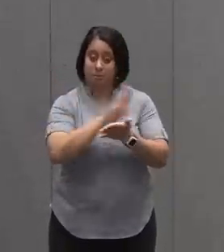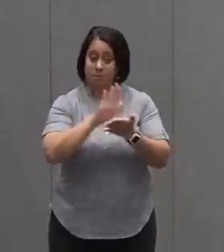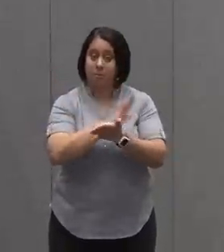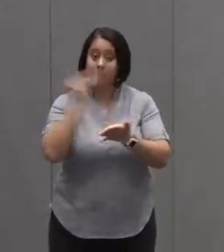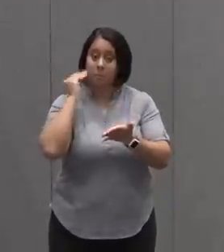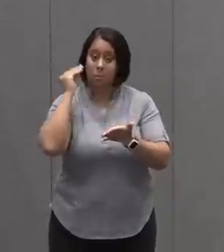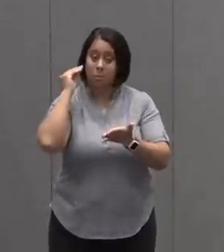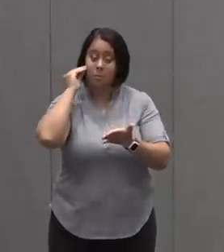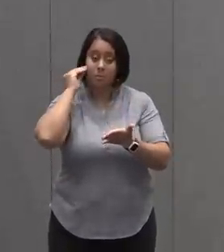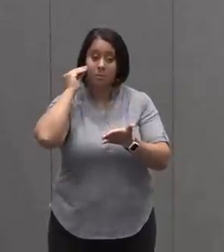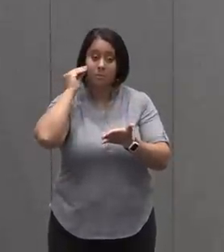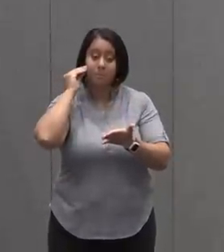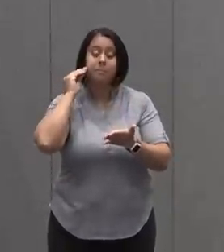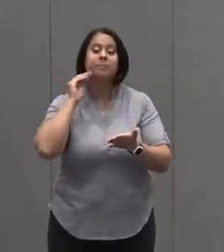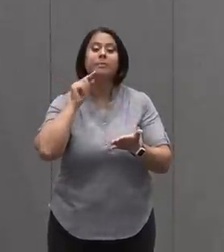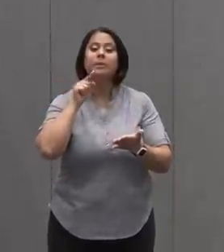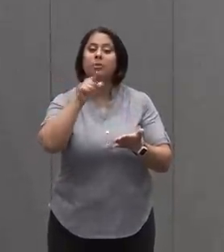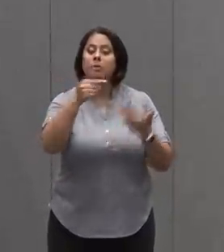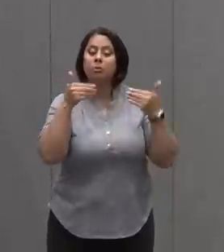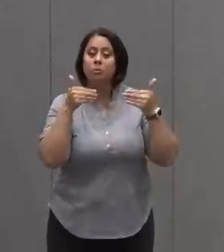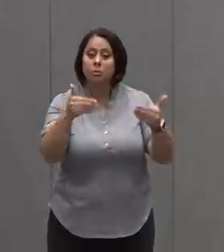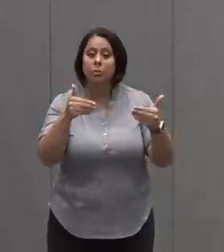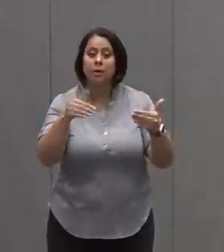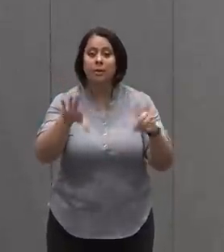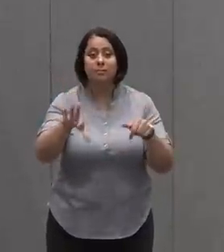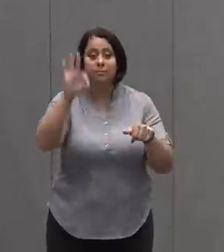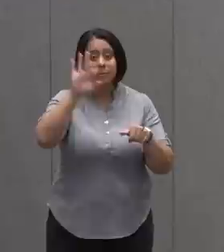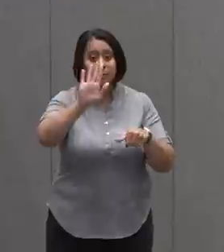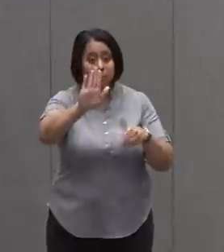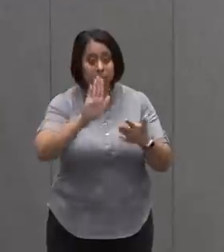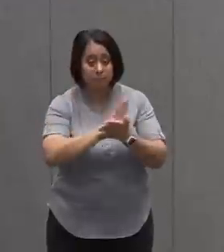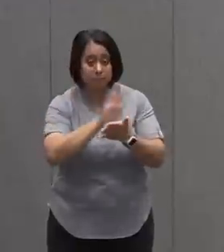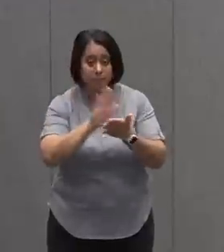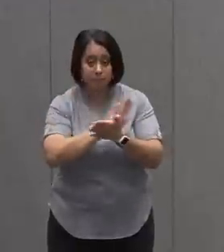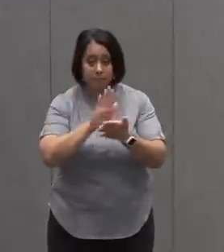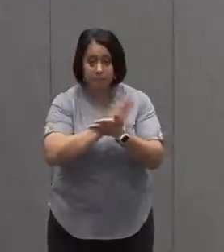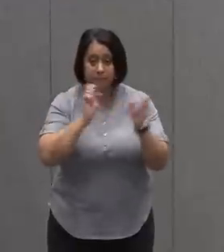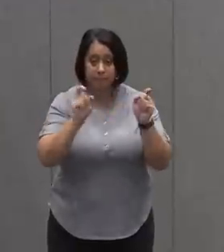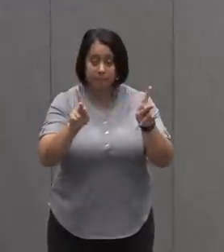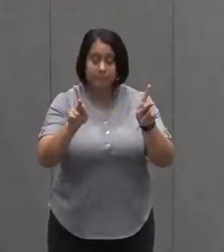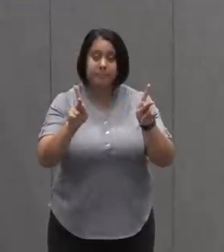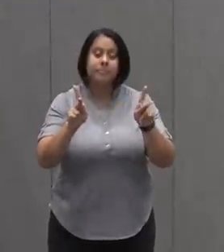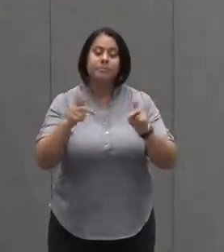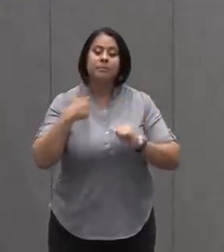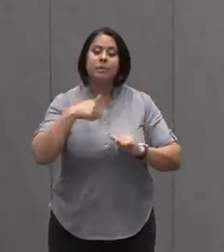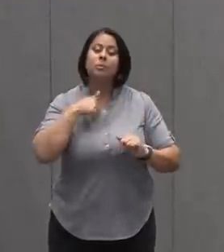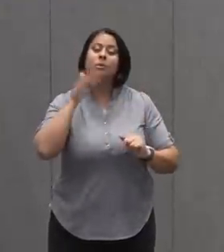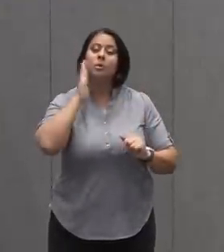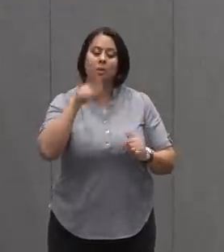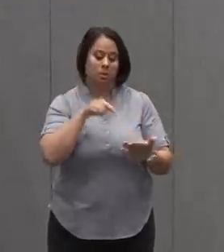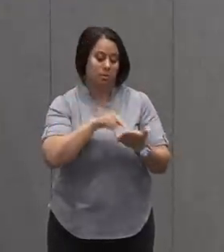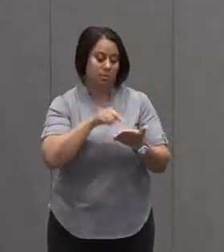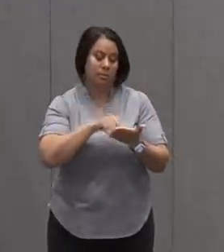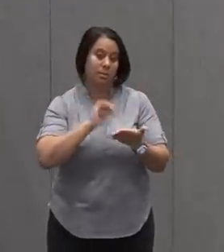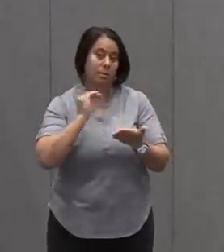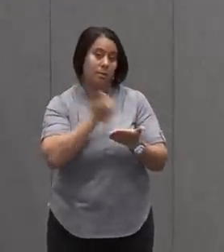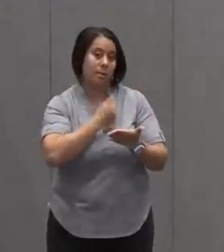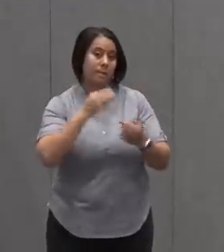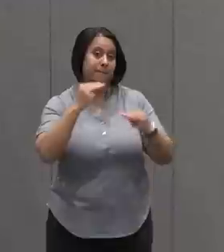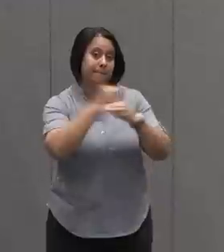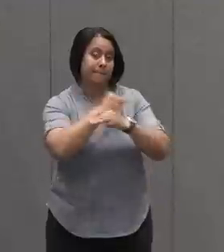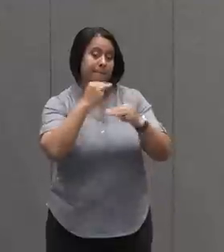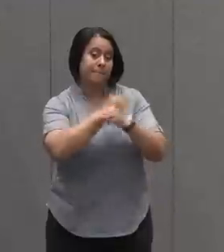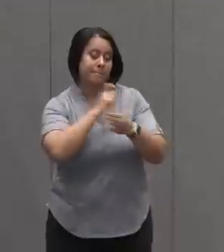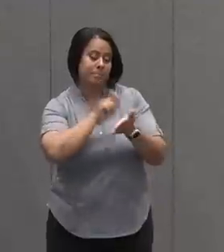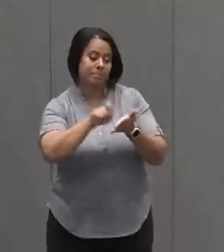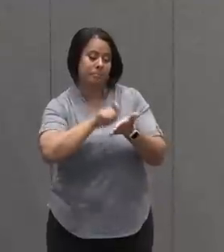home, I would like you to go ahead and get that piece of paper out right now for me, because we're going to go ahead and include this in our math journal that we're keeping